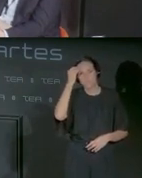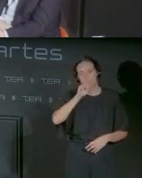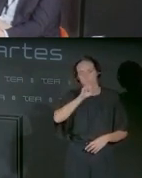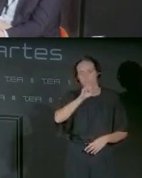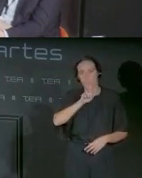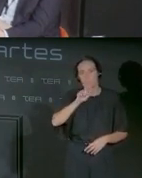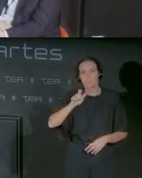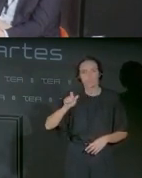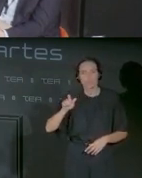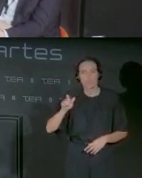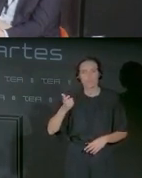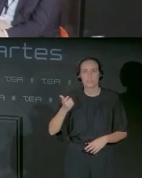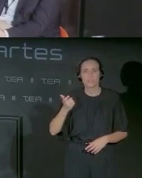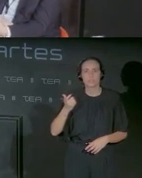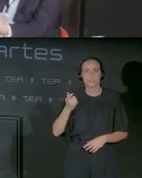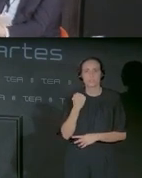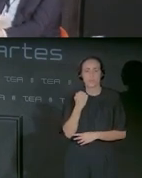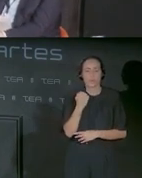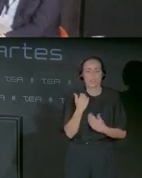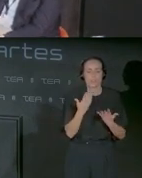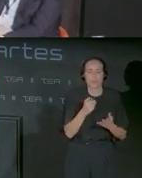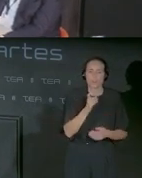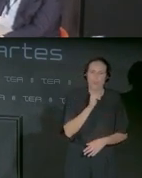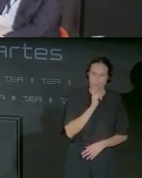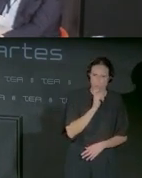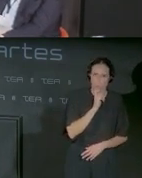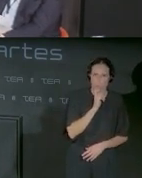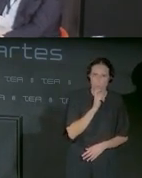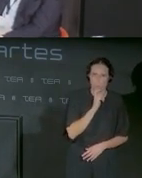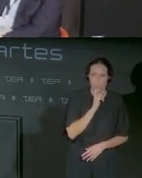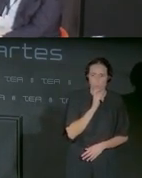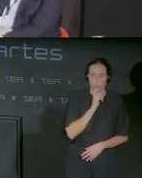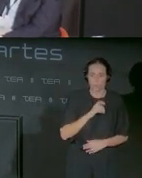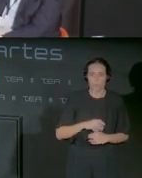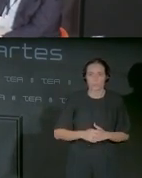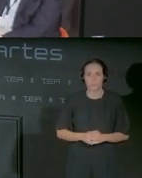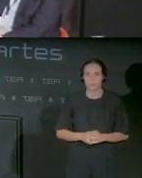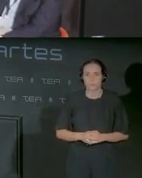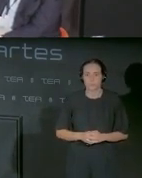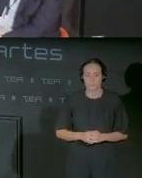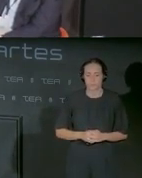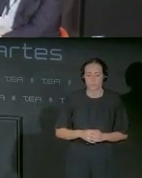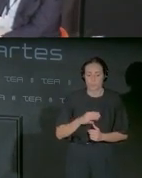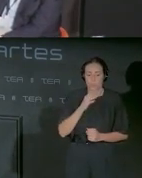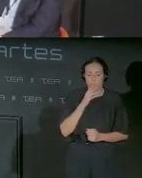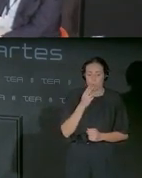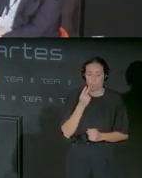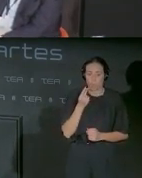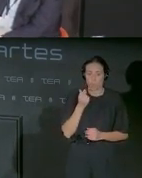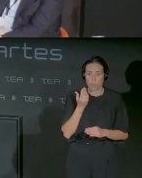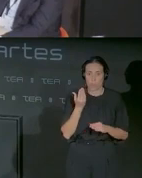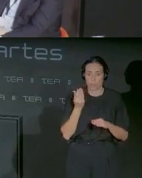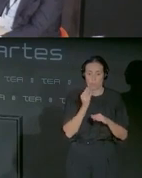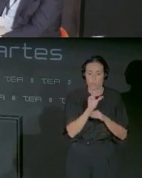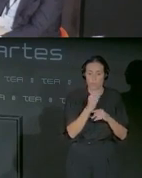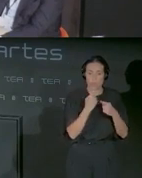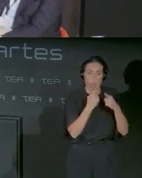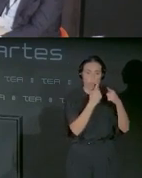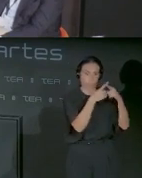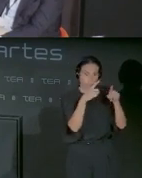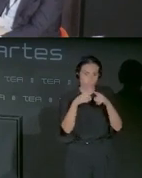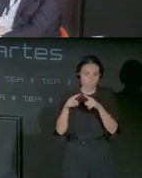instruments to secure, just as you mentioned in the beginning, that they are very well informed and aware and part of the video game industry and